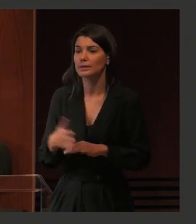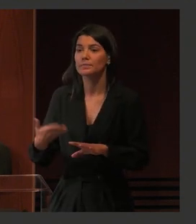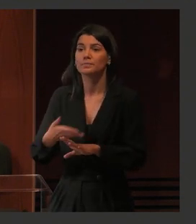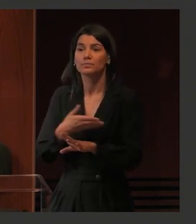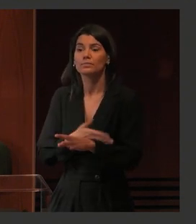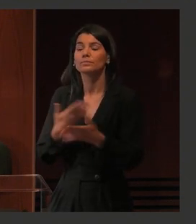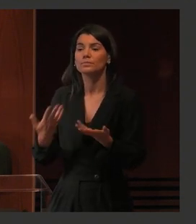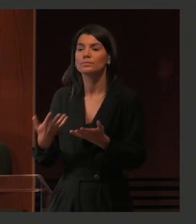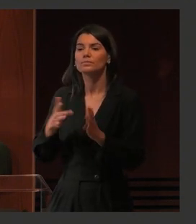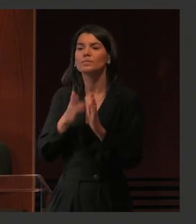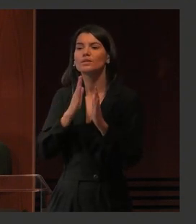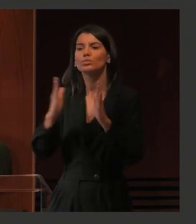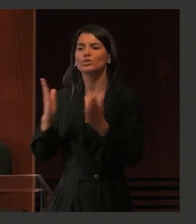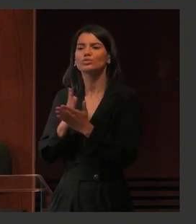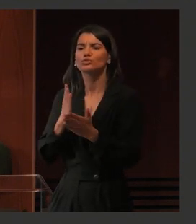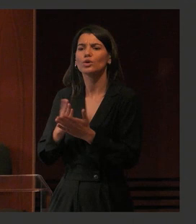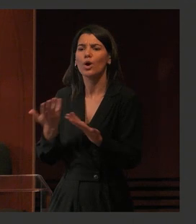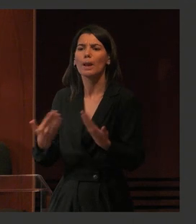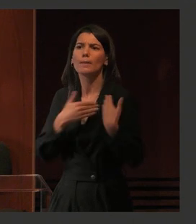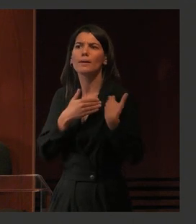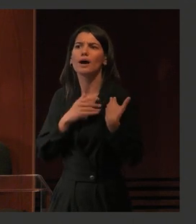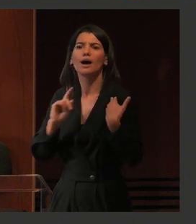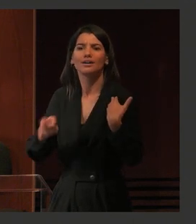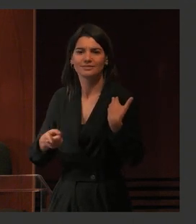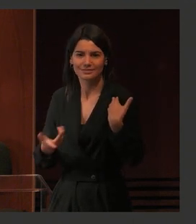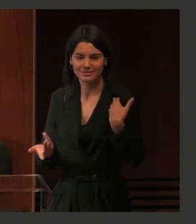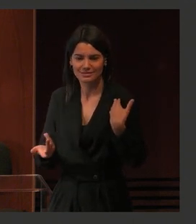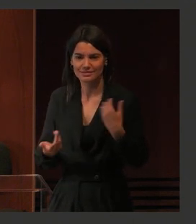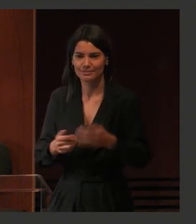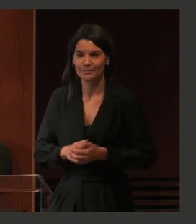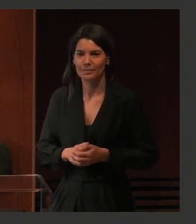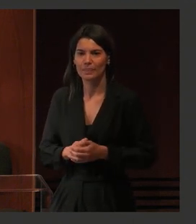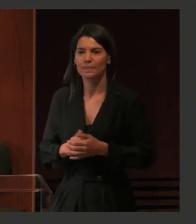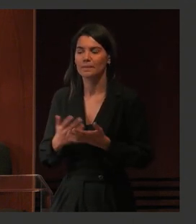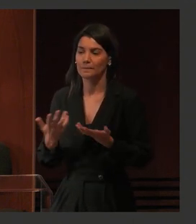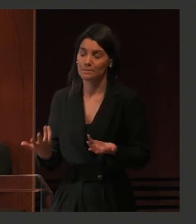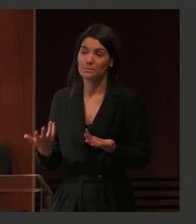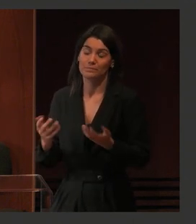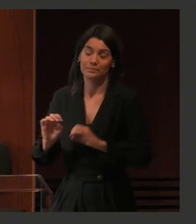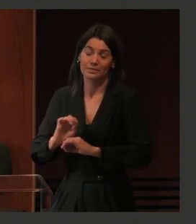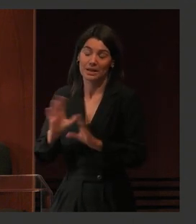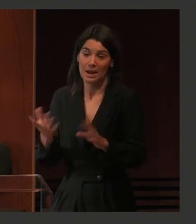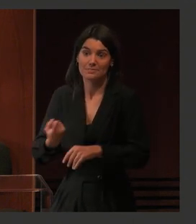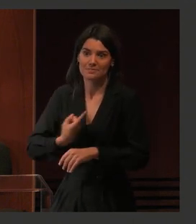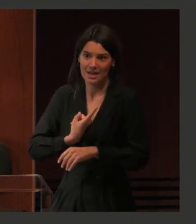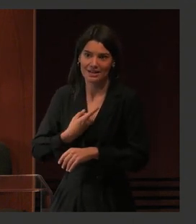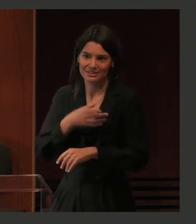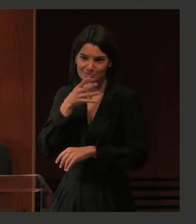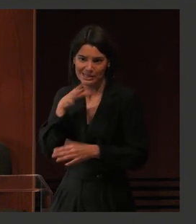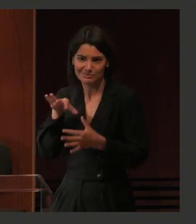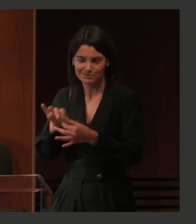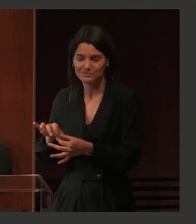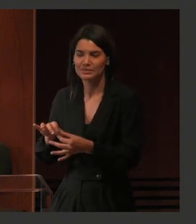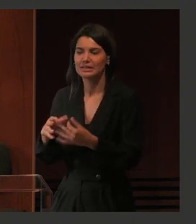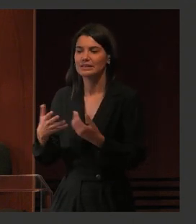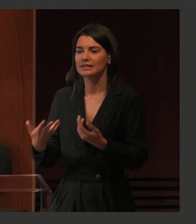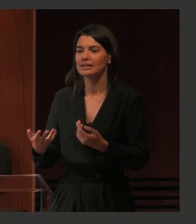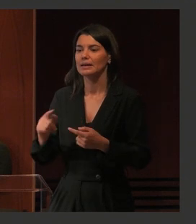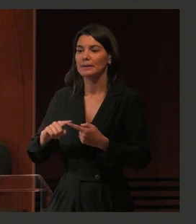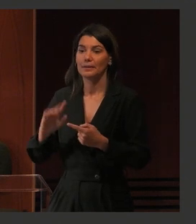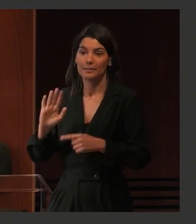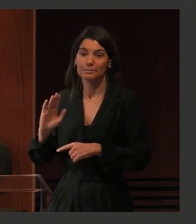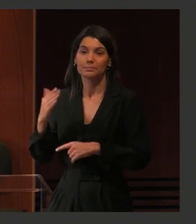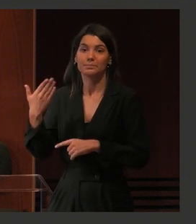of course, there should be a statement by me for this. It is the role